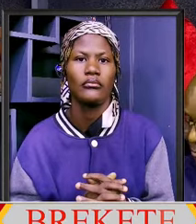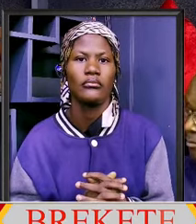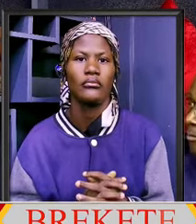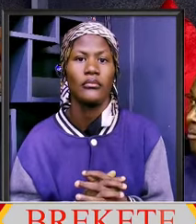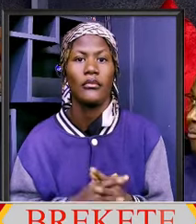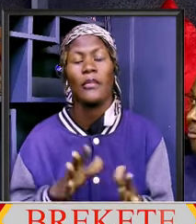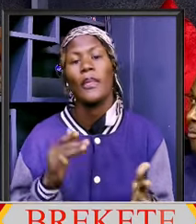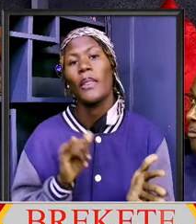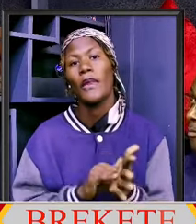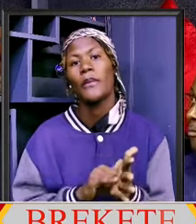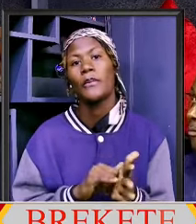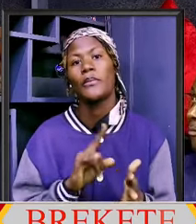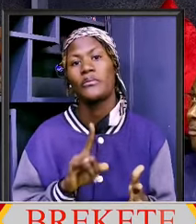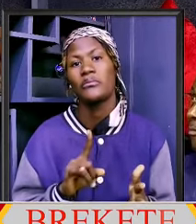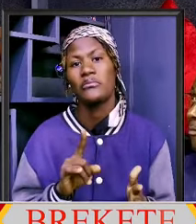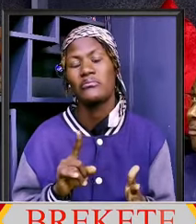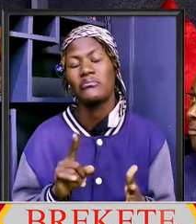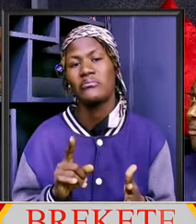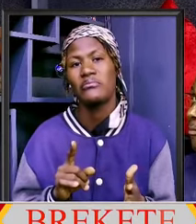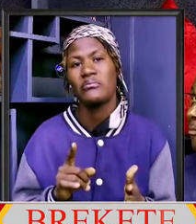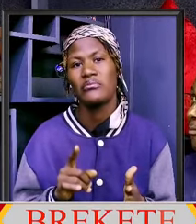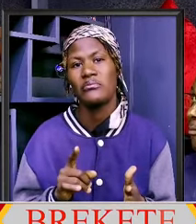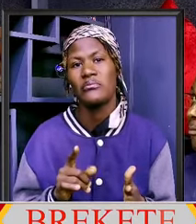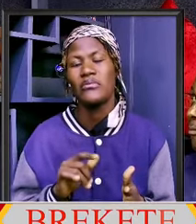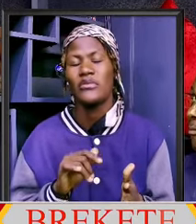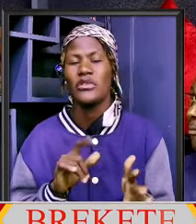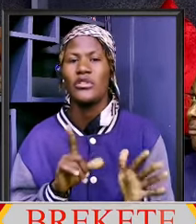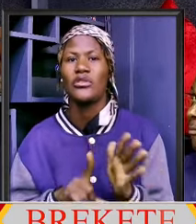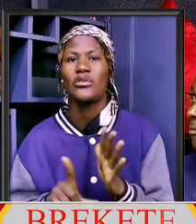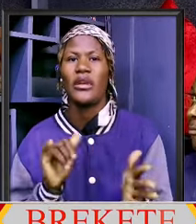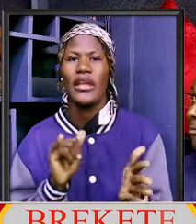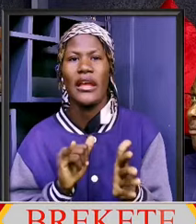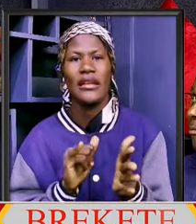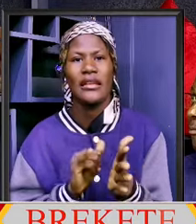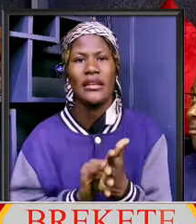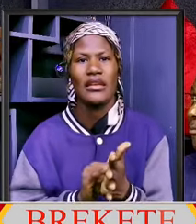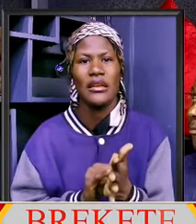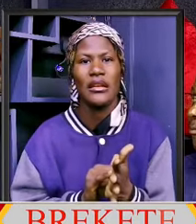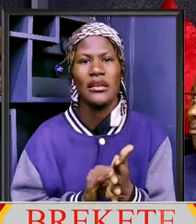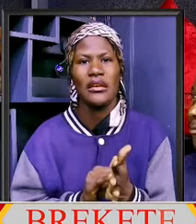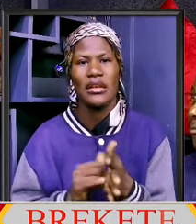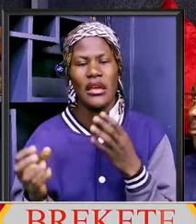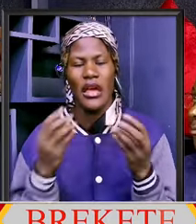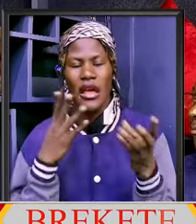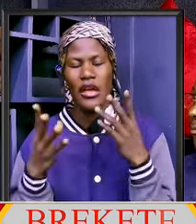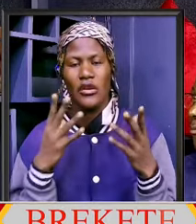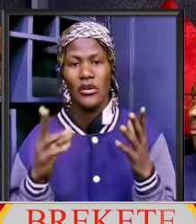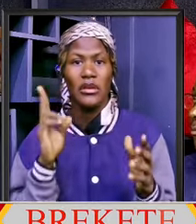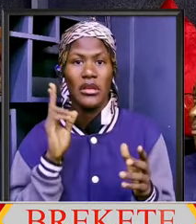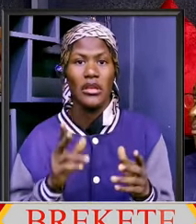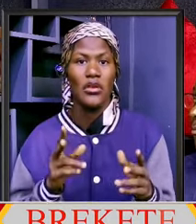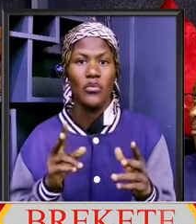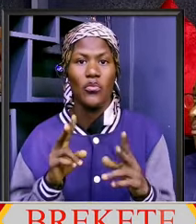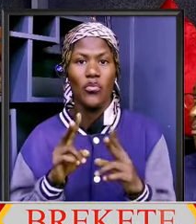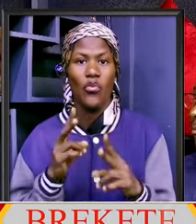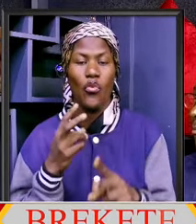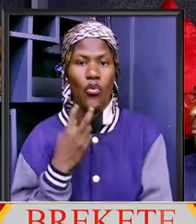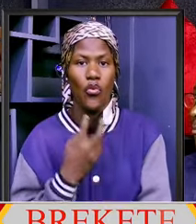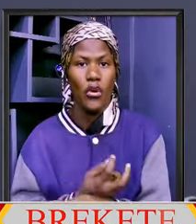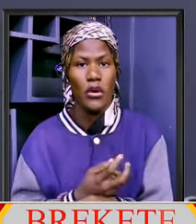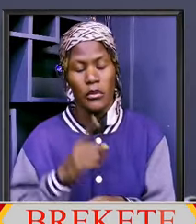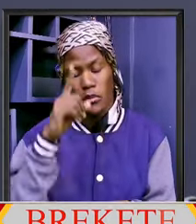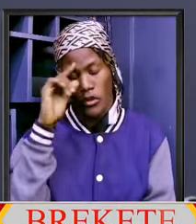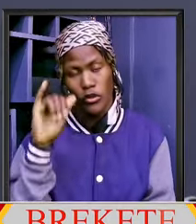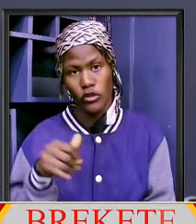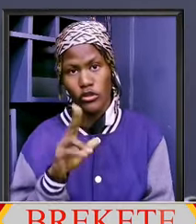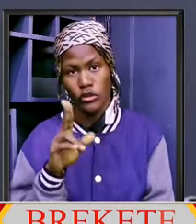Although that one, if he be saying, in lawyers, I be arguing well for court. Because judge no go give you what you no ask